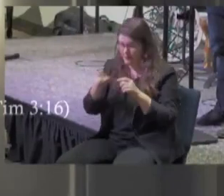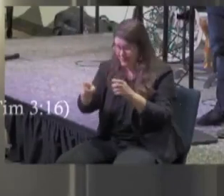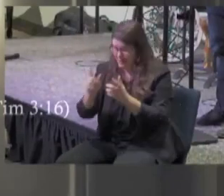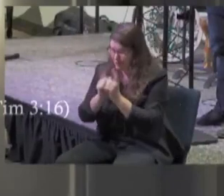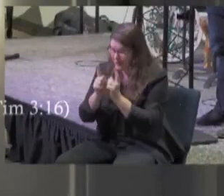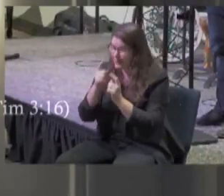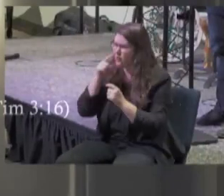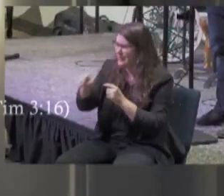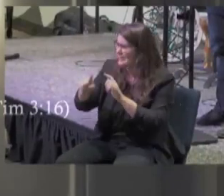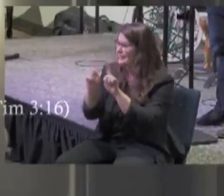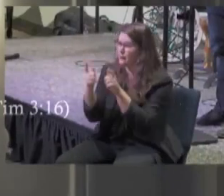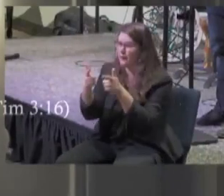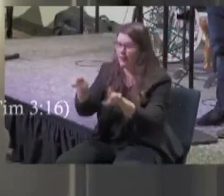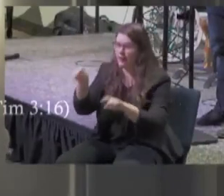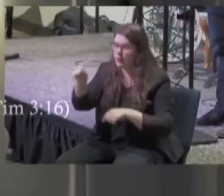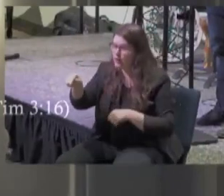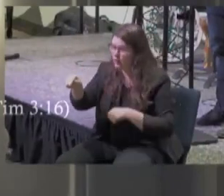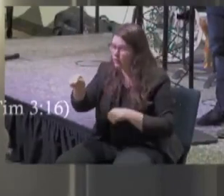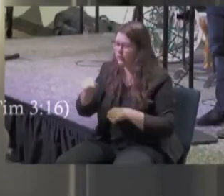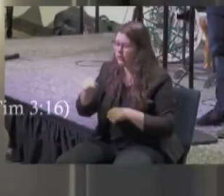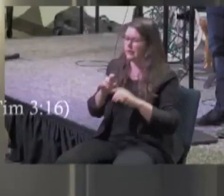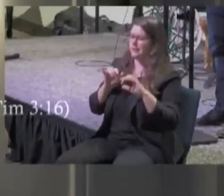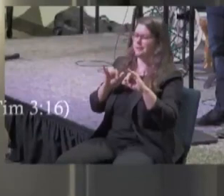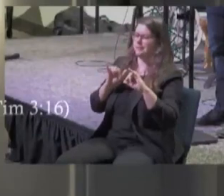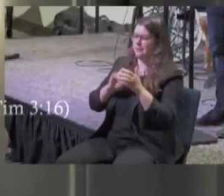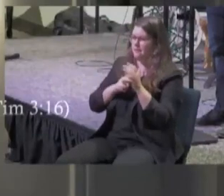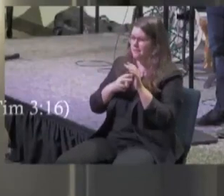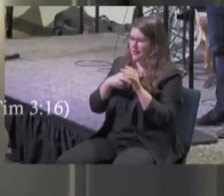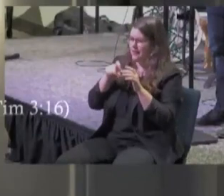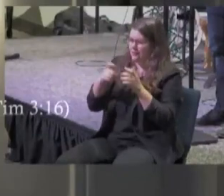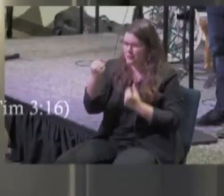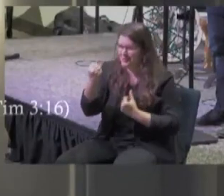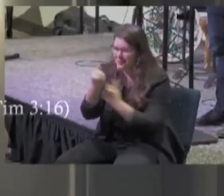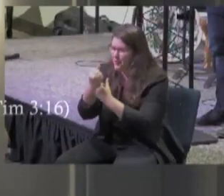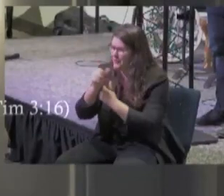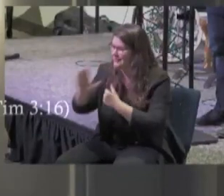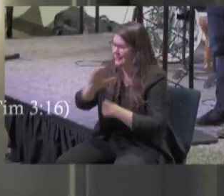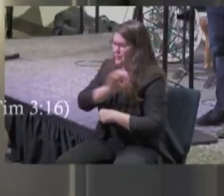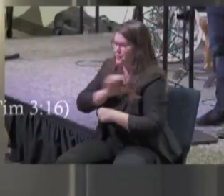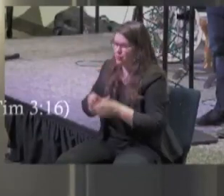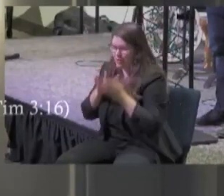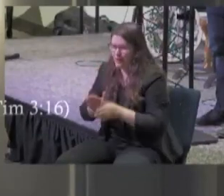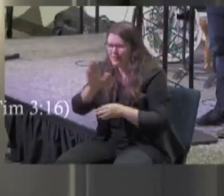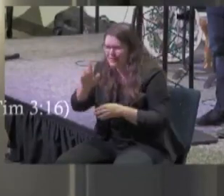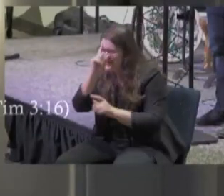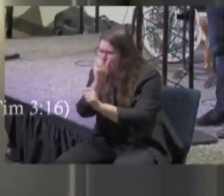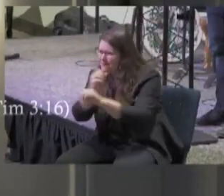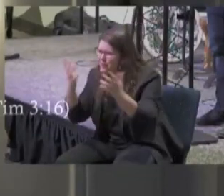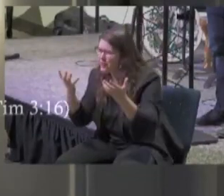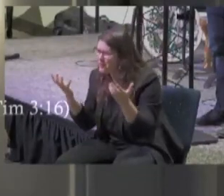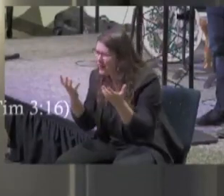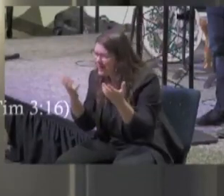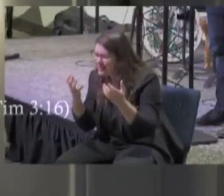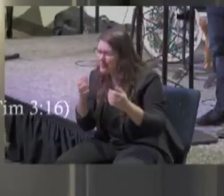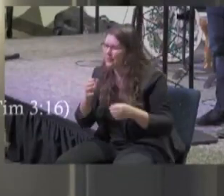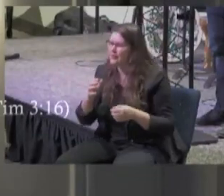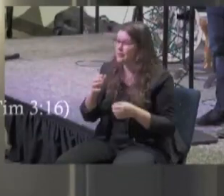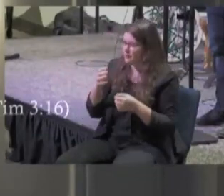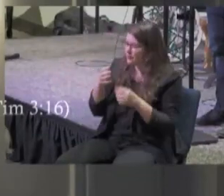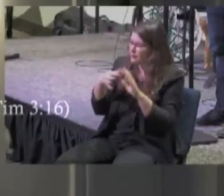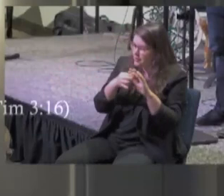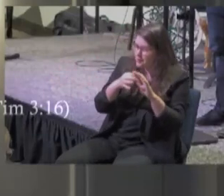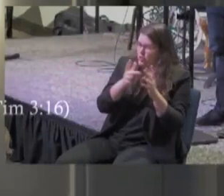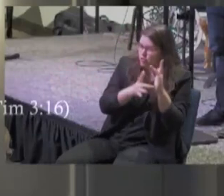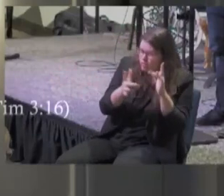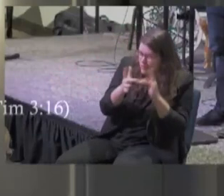languages, we're bound ethically to serve local Christians' own vision for the place of the Bible, the church, and